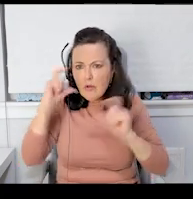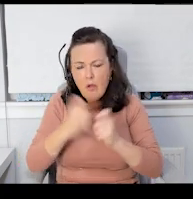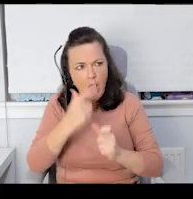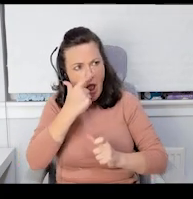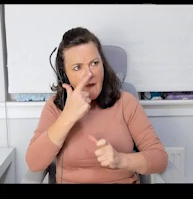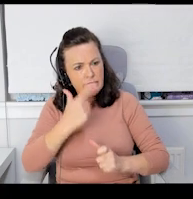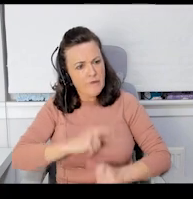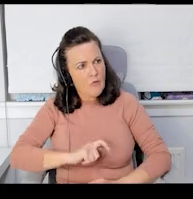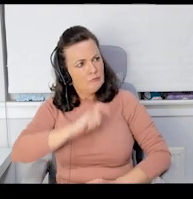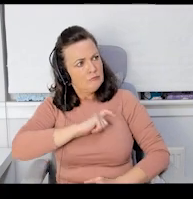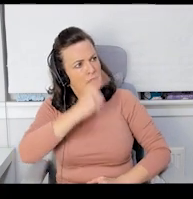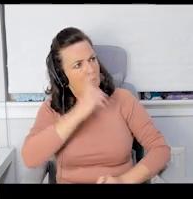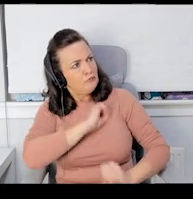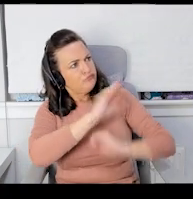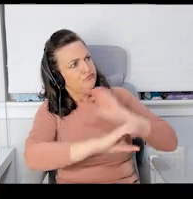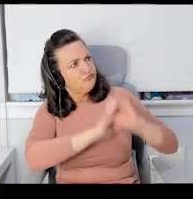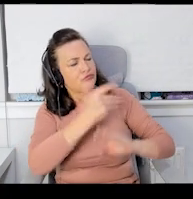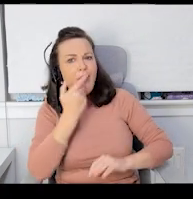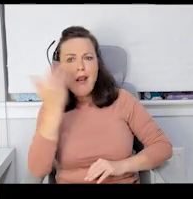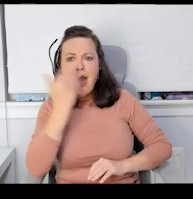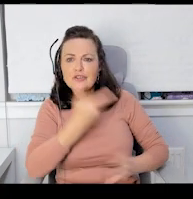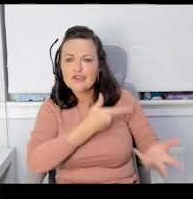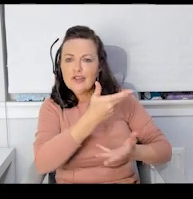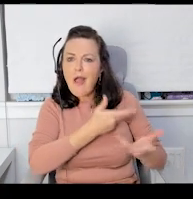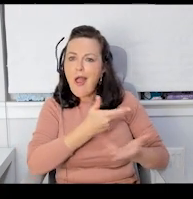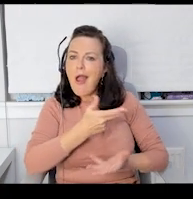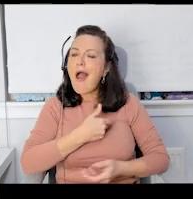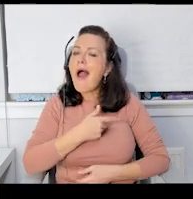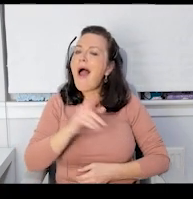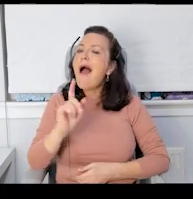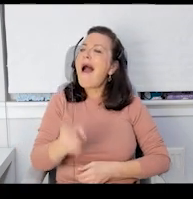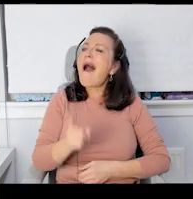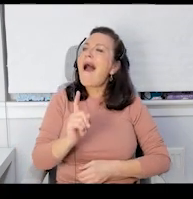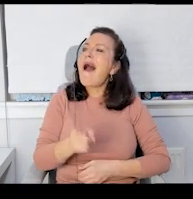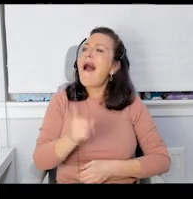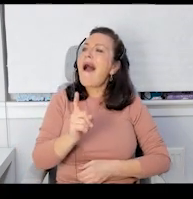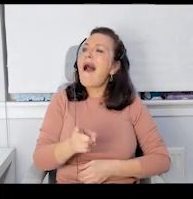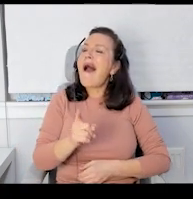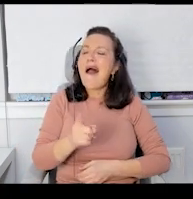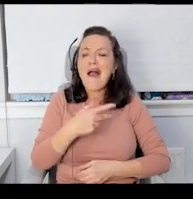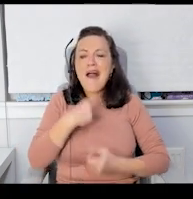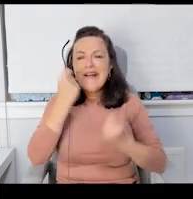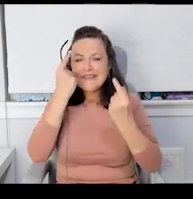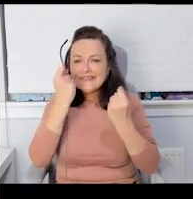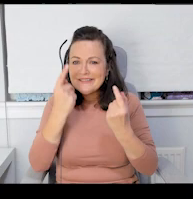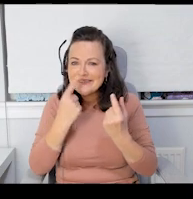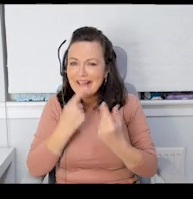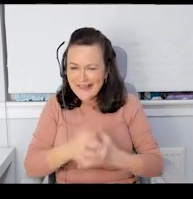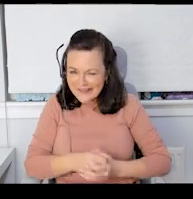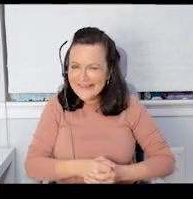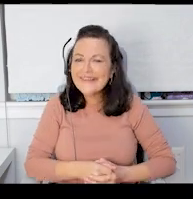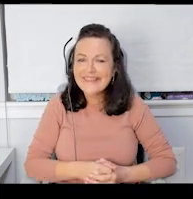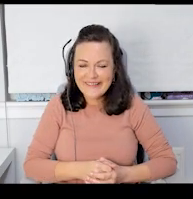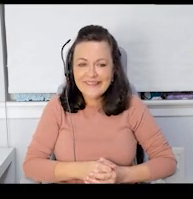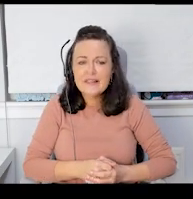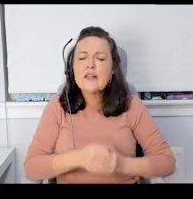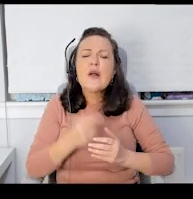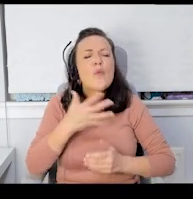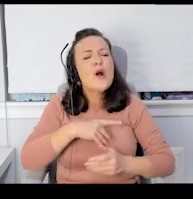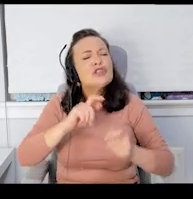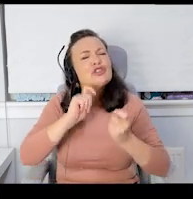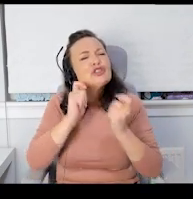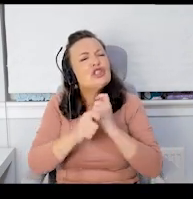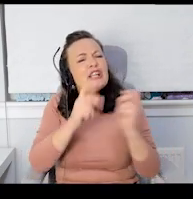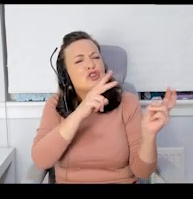teachers themselves. Fantastic. So we can see how it's correlating with your other subjects. That's great. Now going to move on to